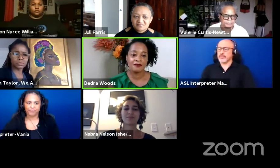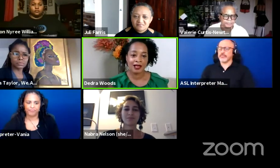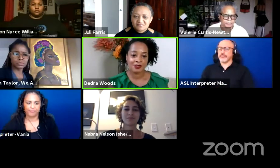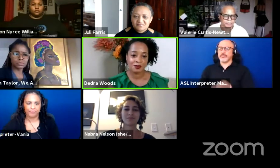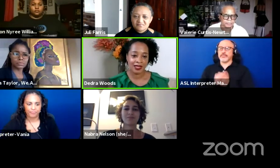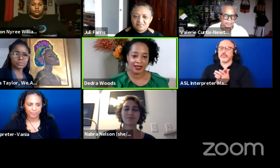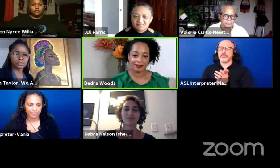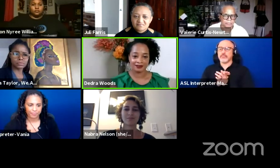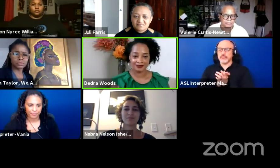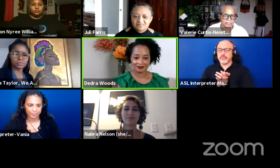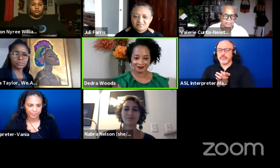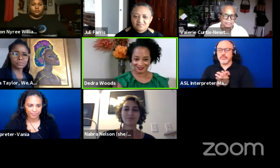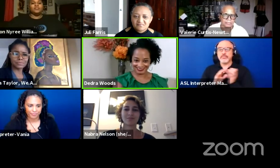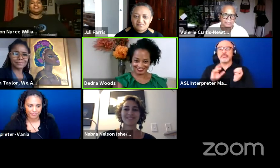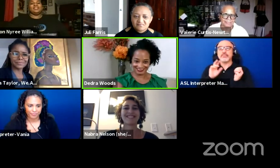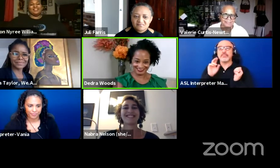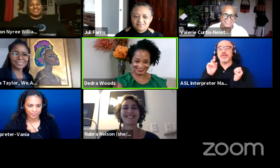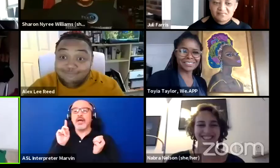Read Val's play.